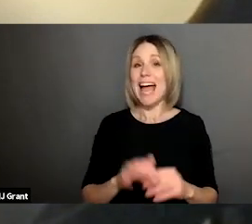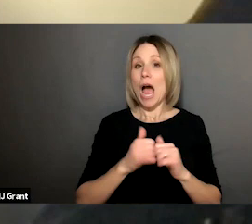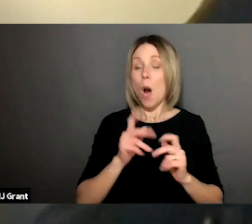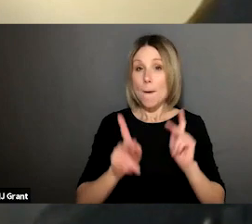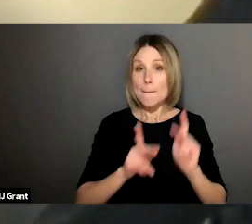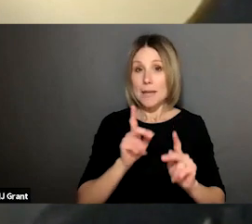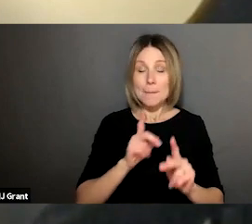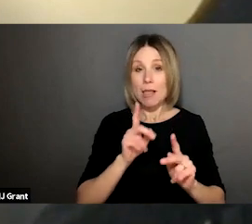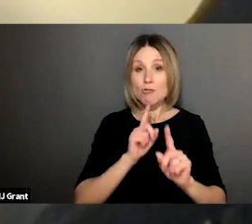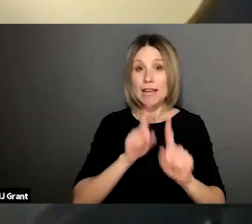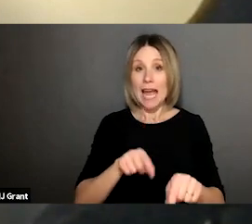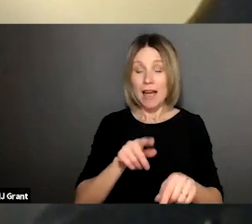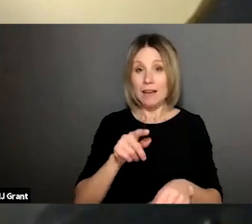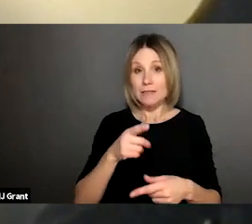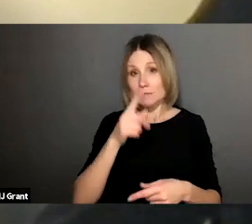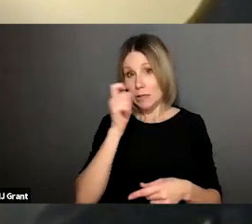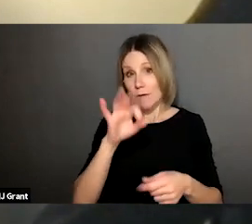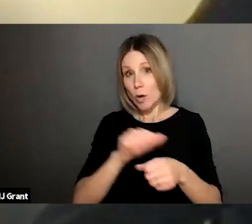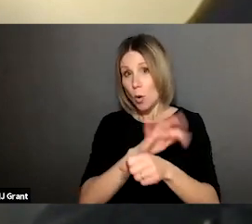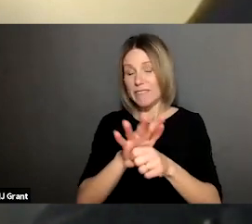pandemic. I was in the state of Florida